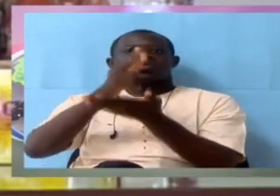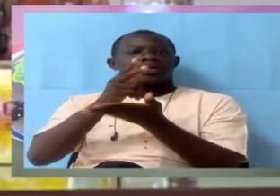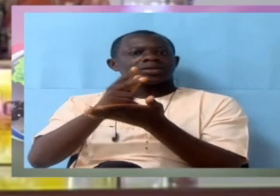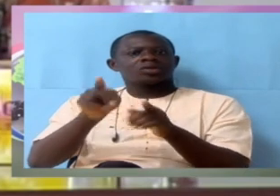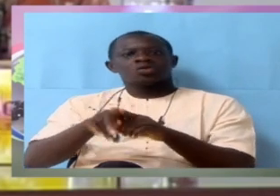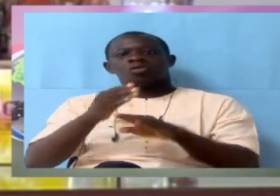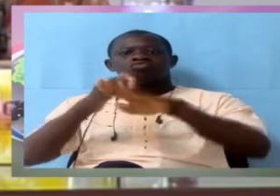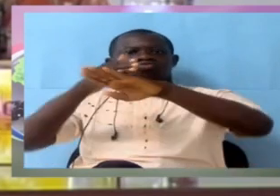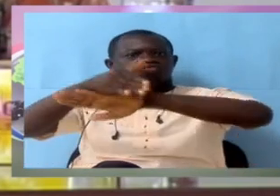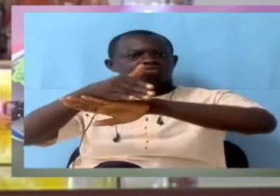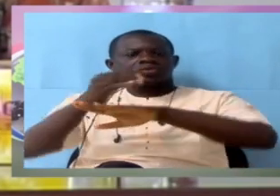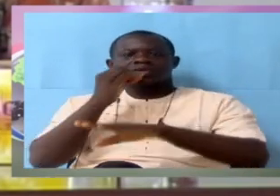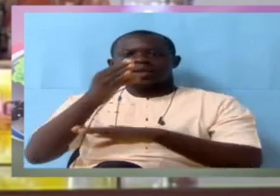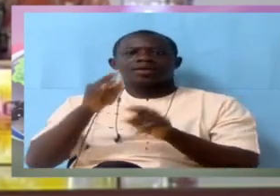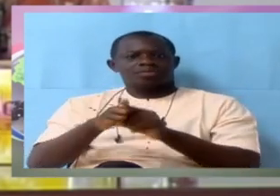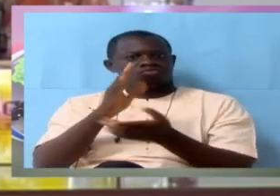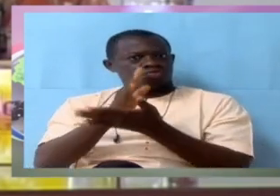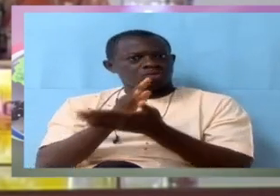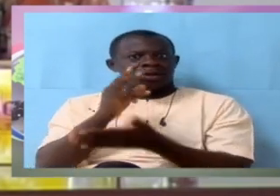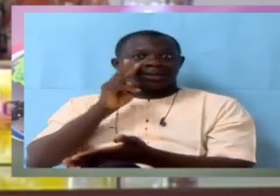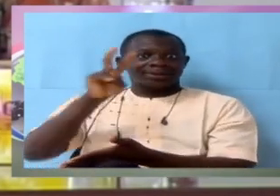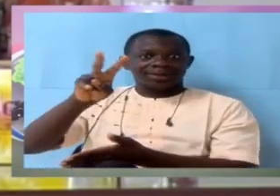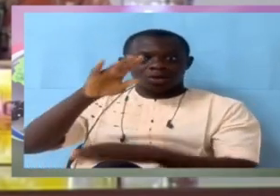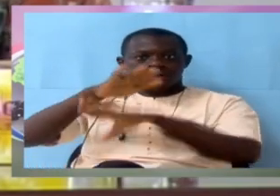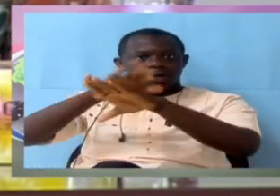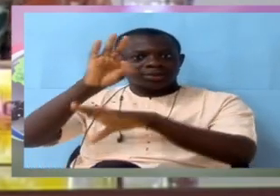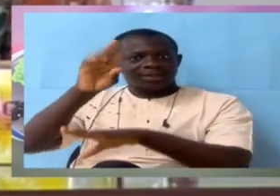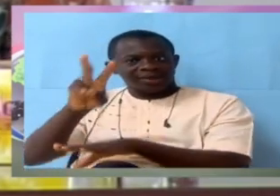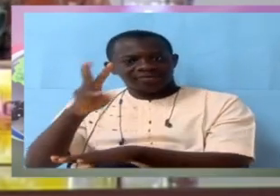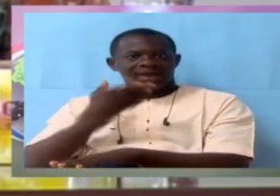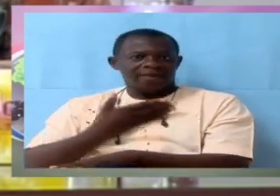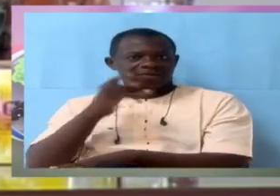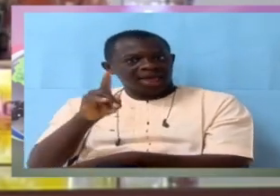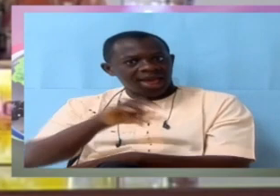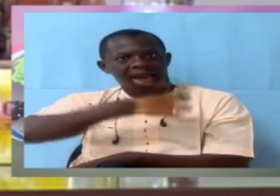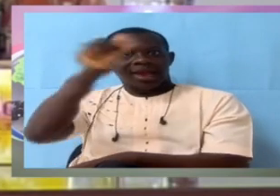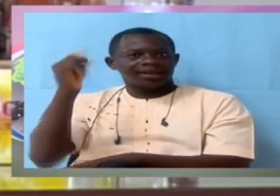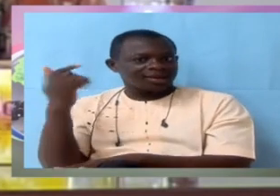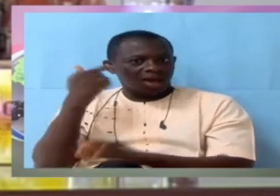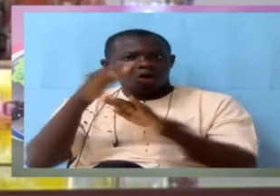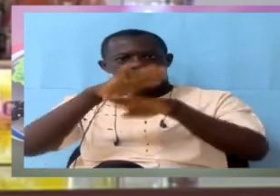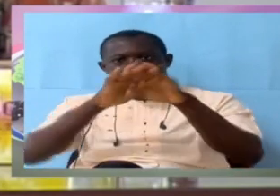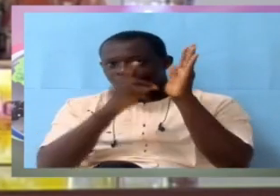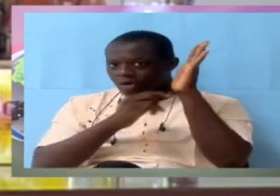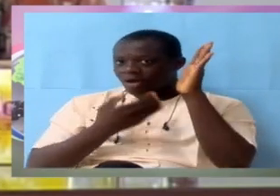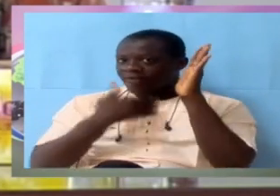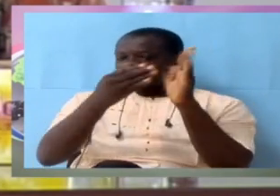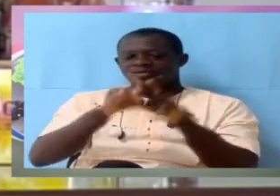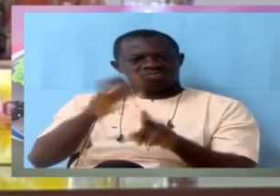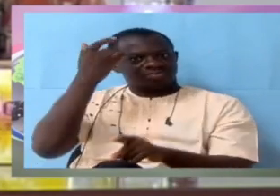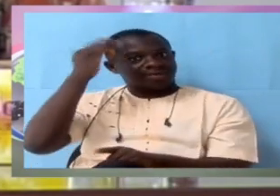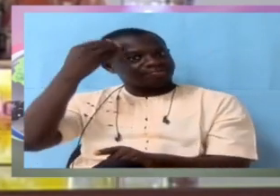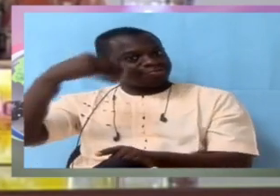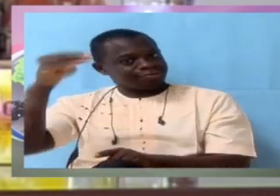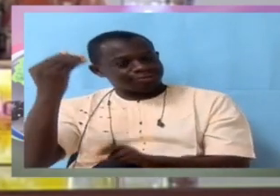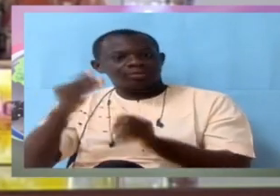still carried on with your conventional medication. Is that correct? Munda fo kabring hanya onya ikana na nyimolje